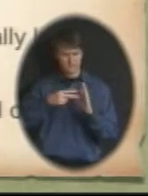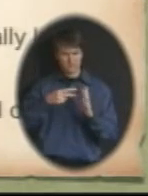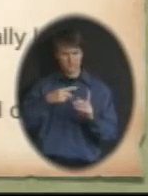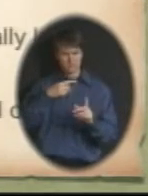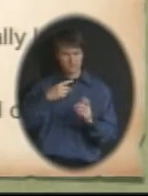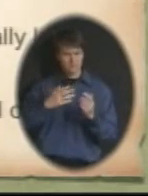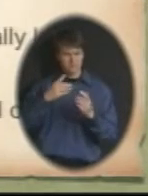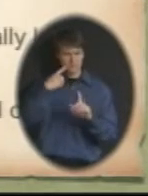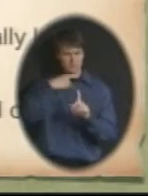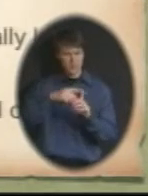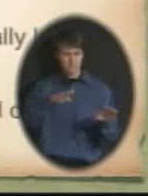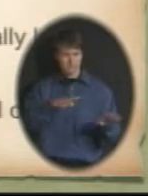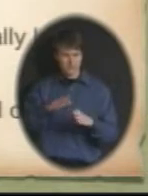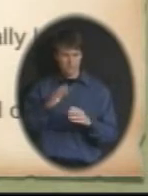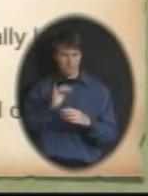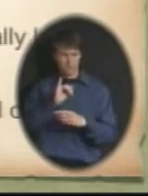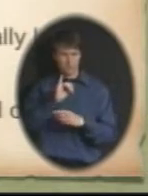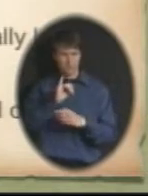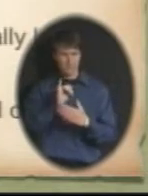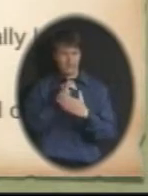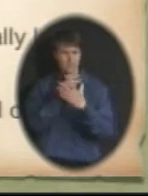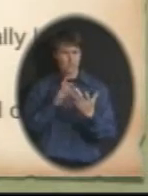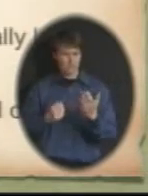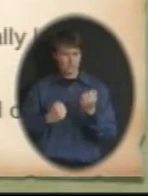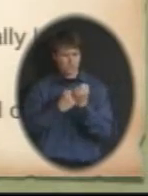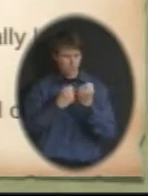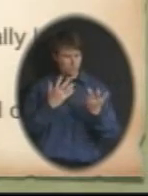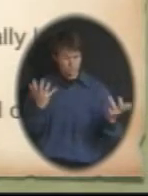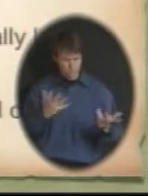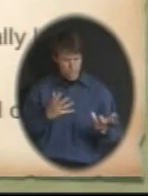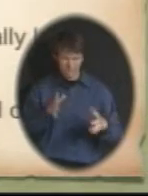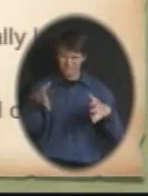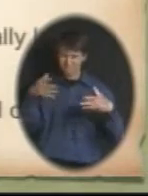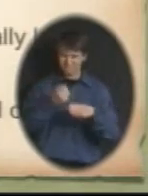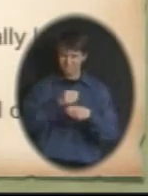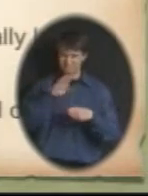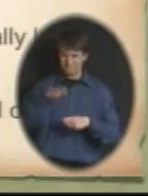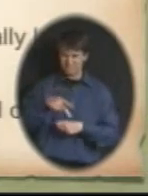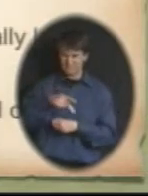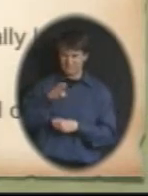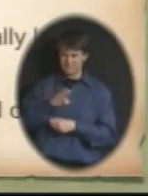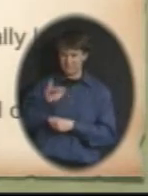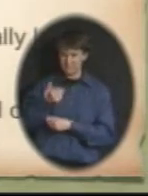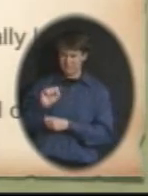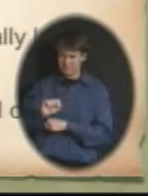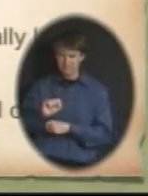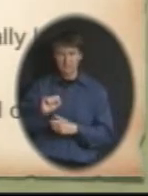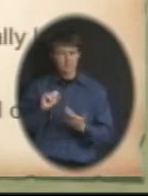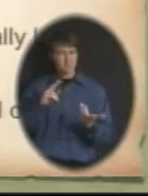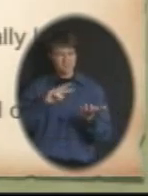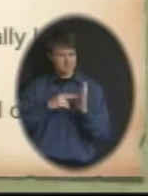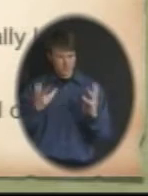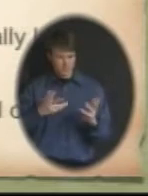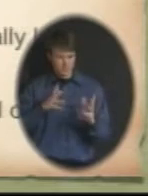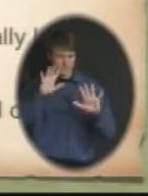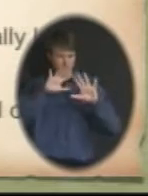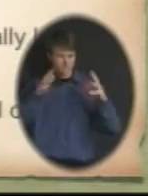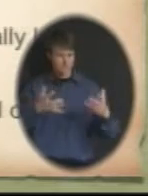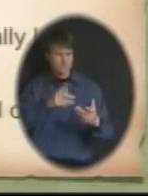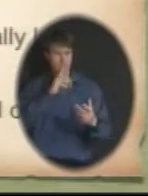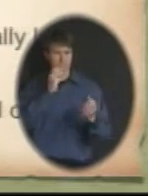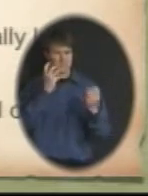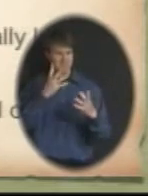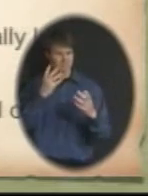supports? It's an acronym, it's used often, but it has kind of a real global meaning, and it means lots of different things. So I'm going